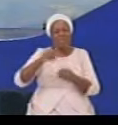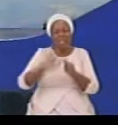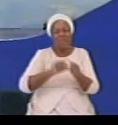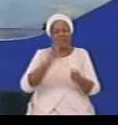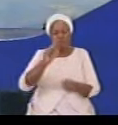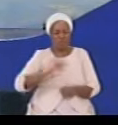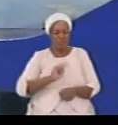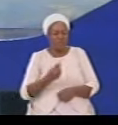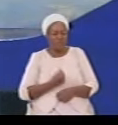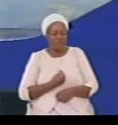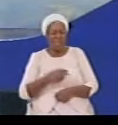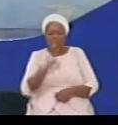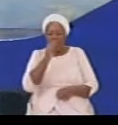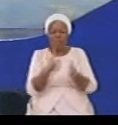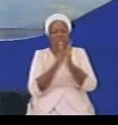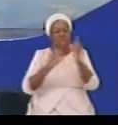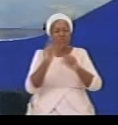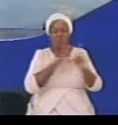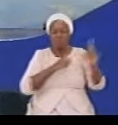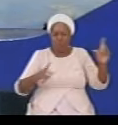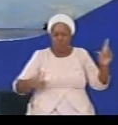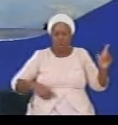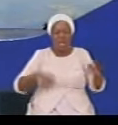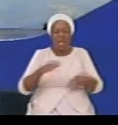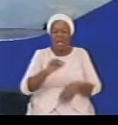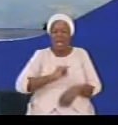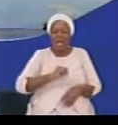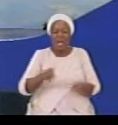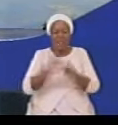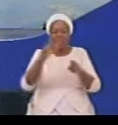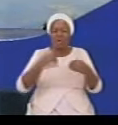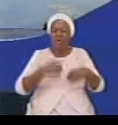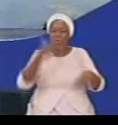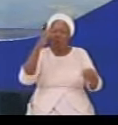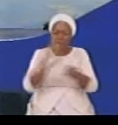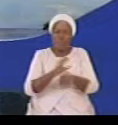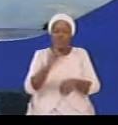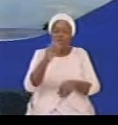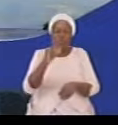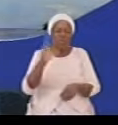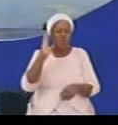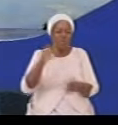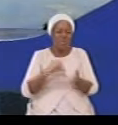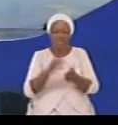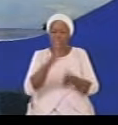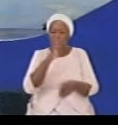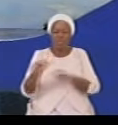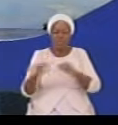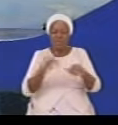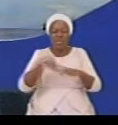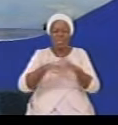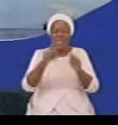us. I'm asking, O Lord, as you have promised, so will it be done